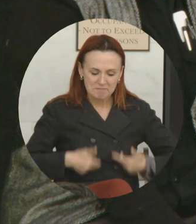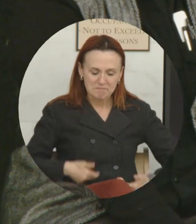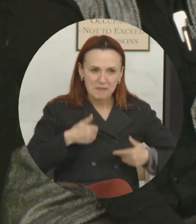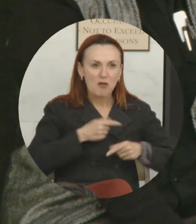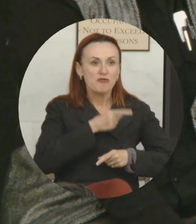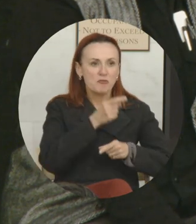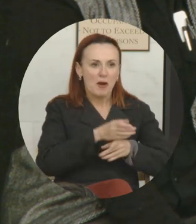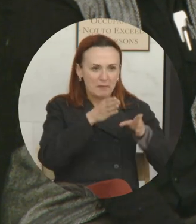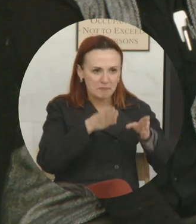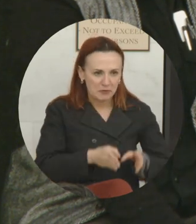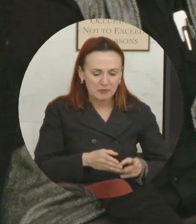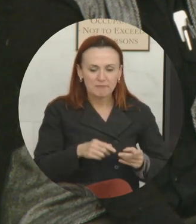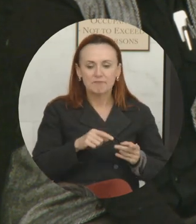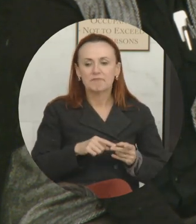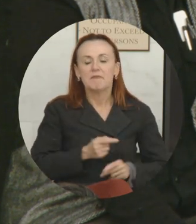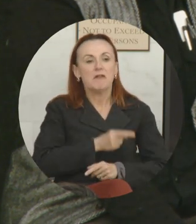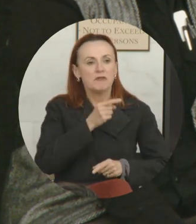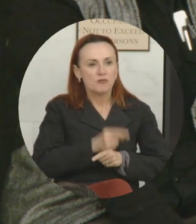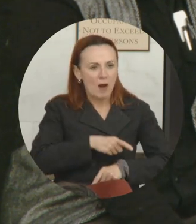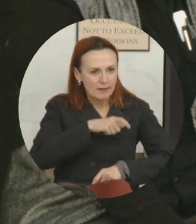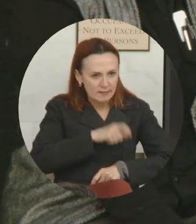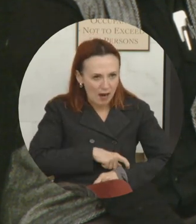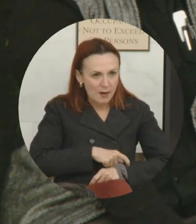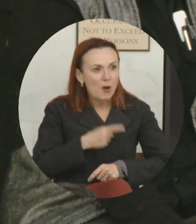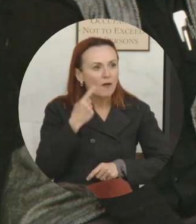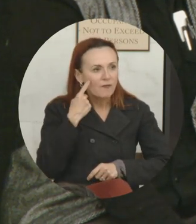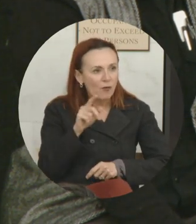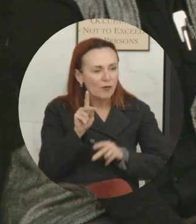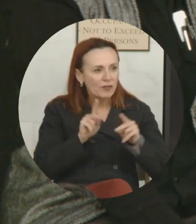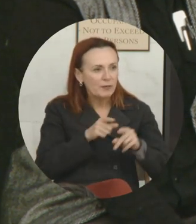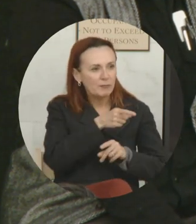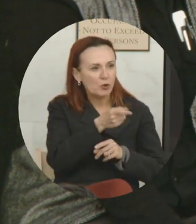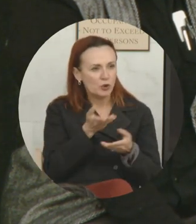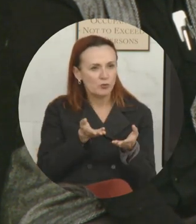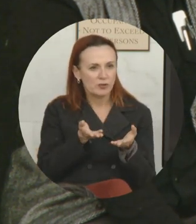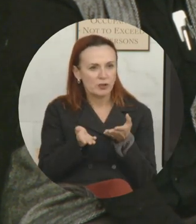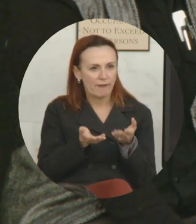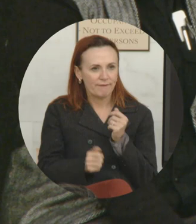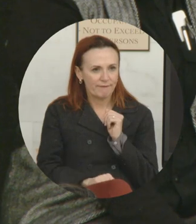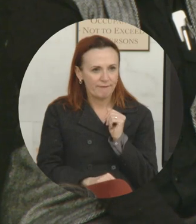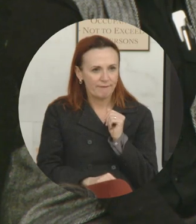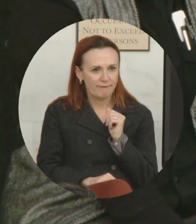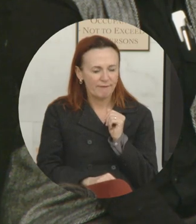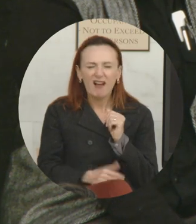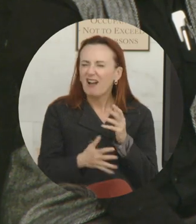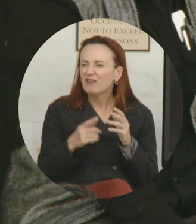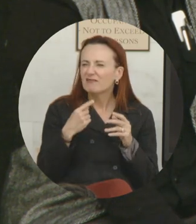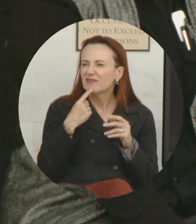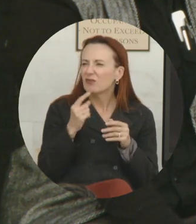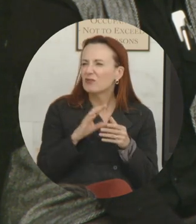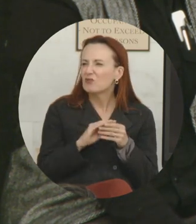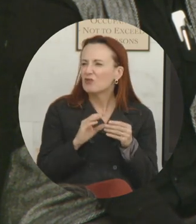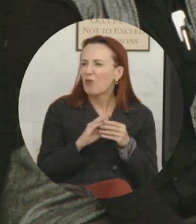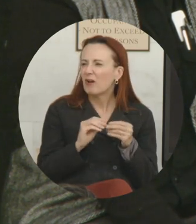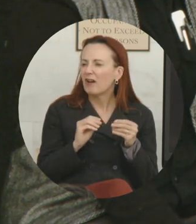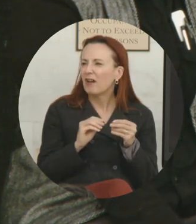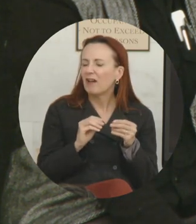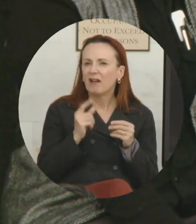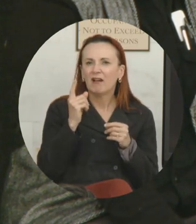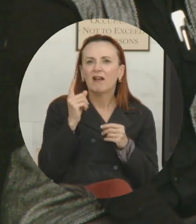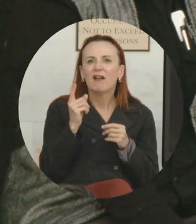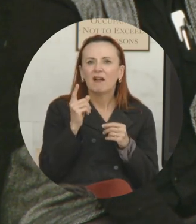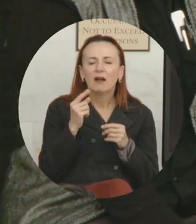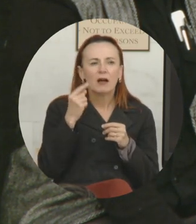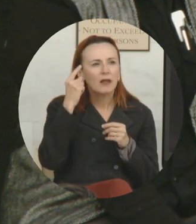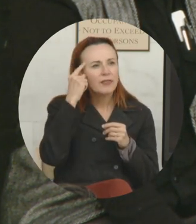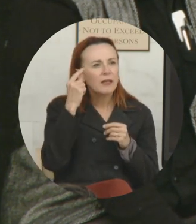time of the people that you serve. And some of you have heard me tell this story, right? I think I told